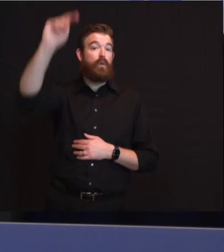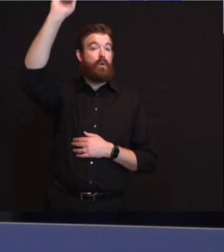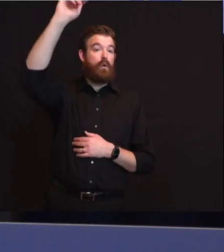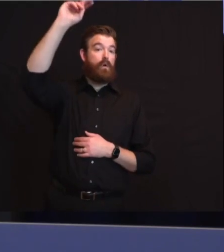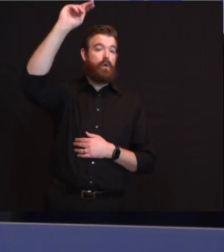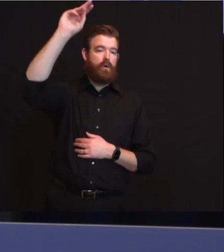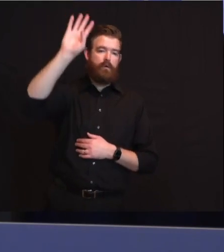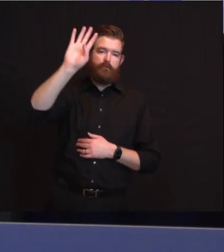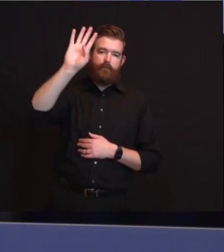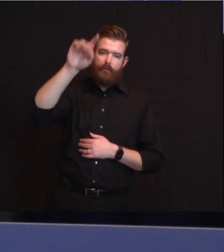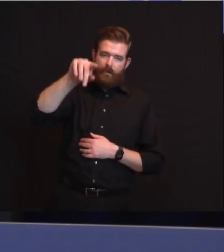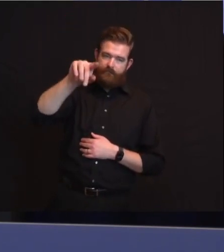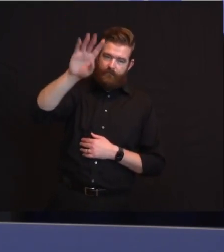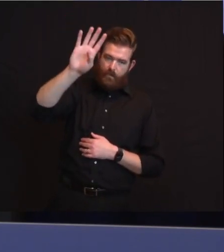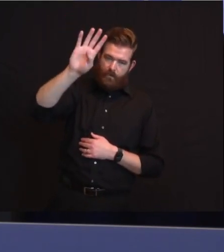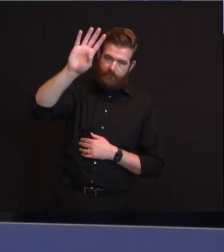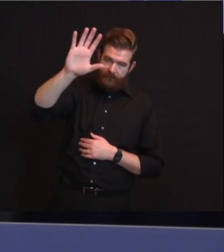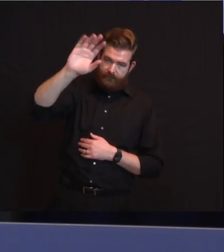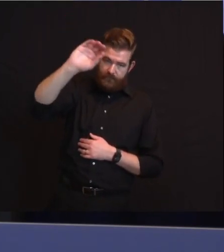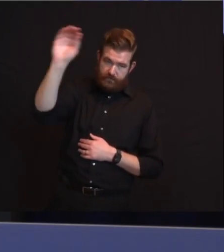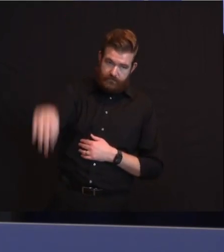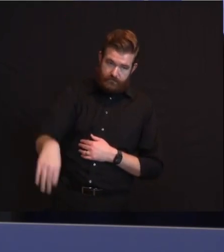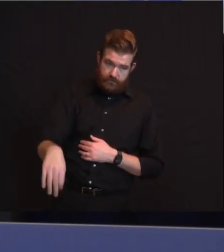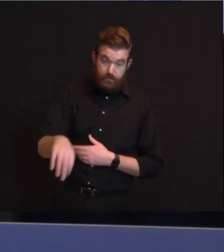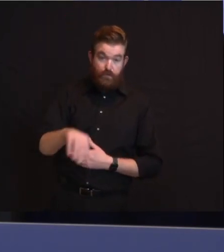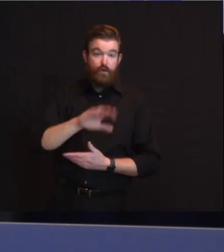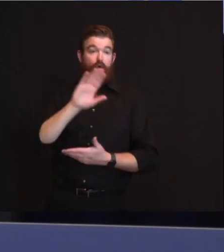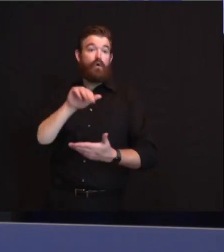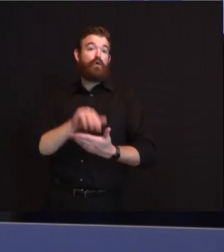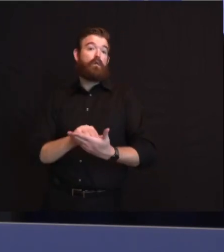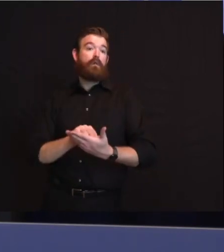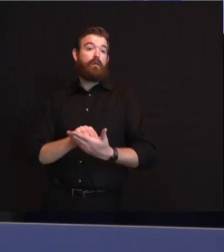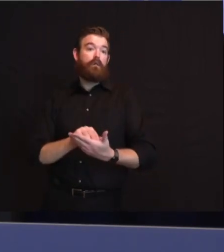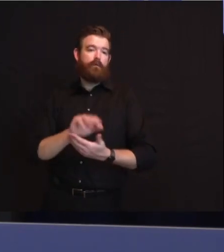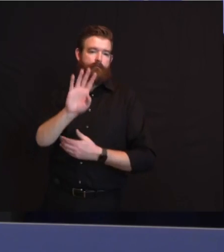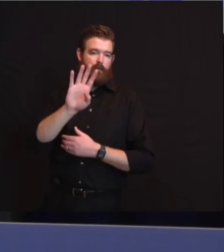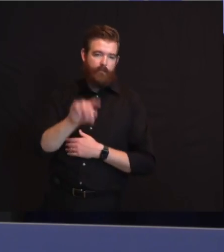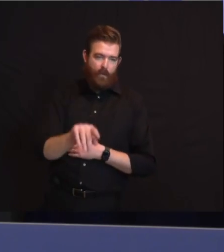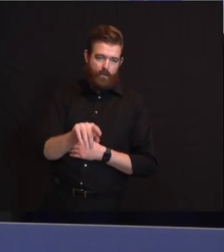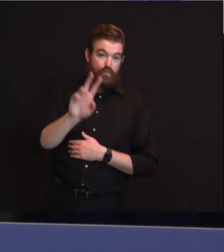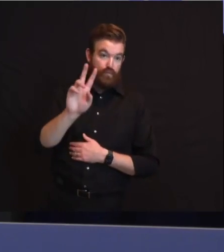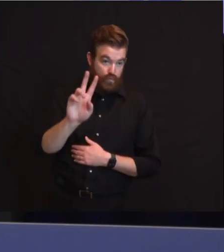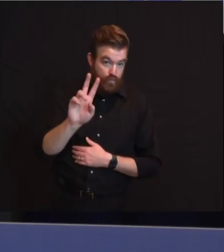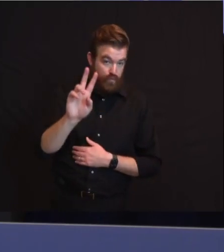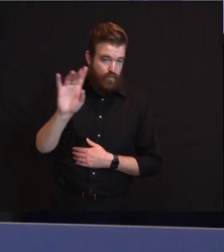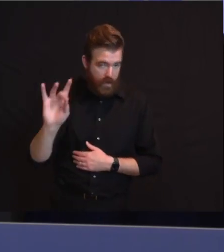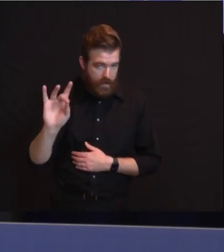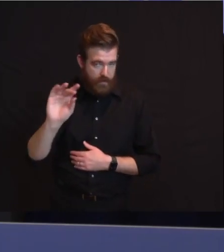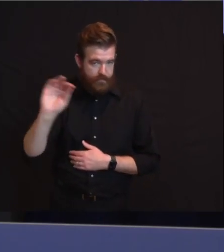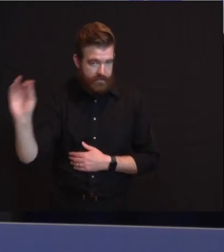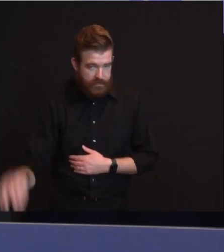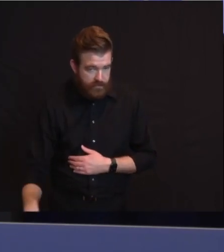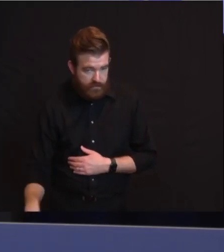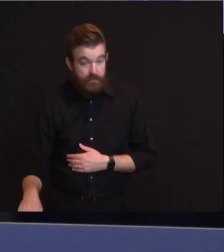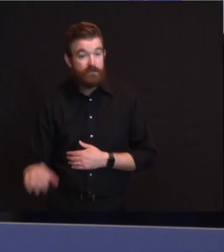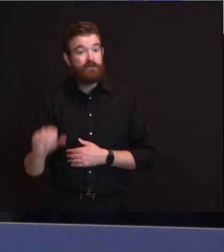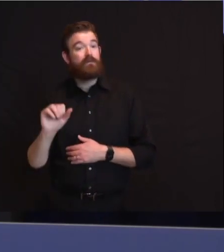reports 4.45%. The central part of the state, 4.28%. And the southern part of the